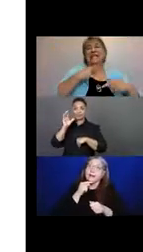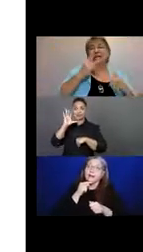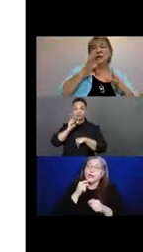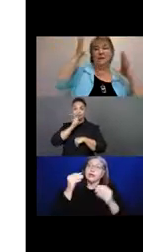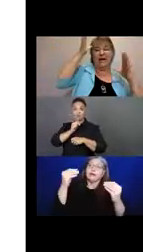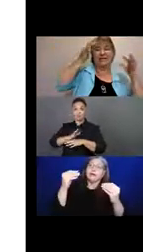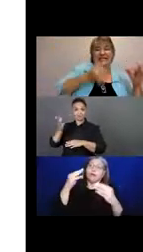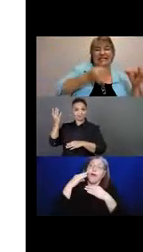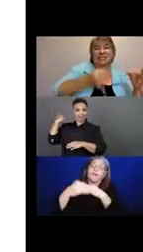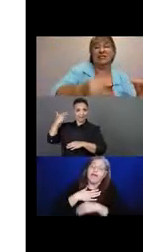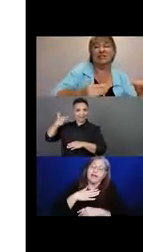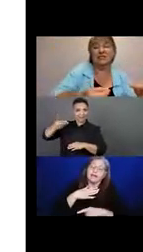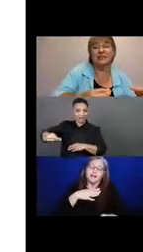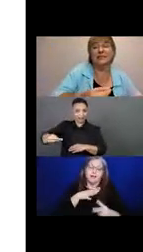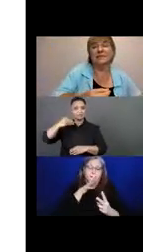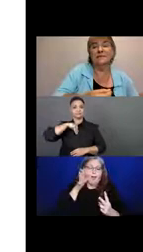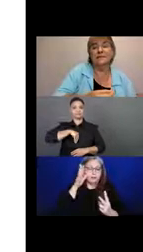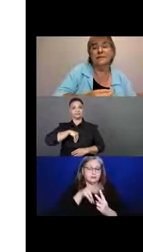affected hearing parents' decisions.